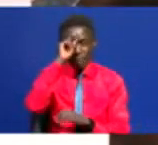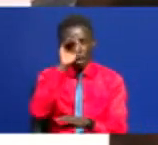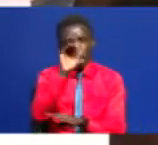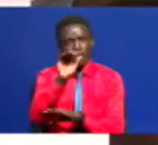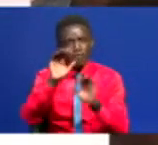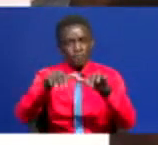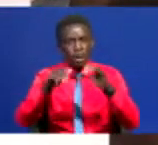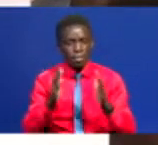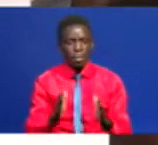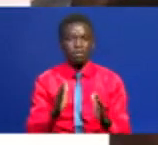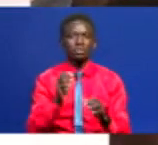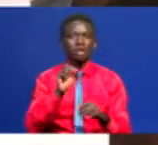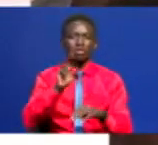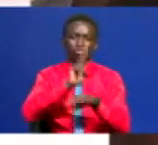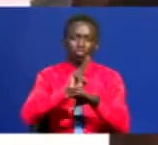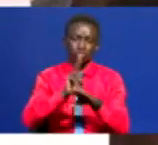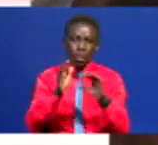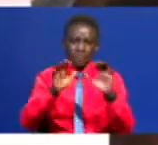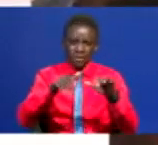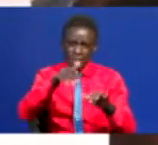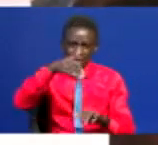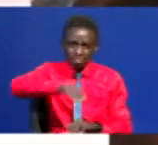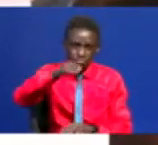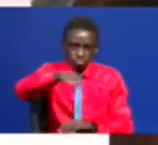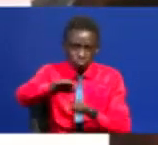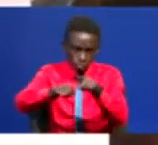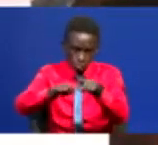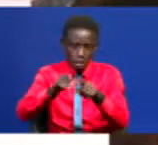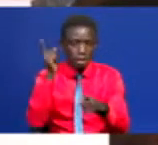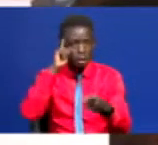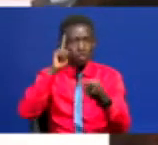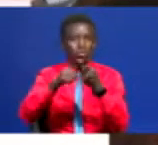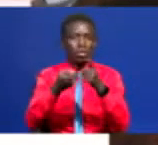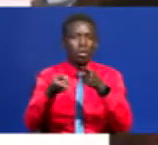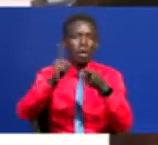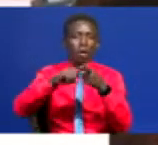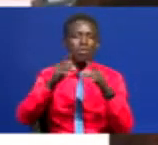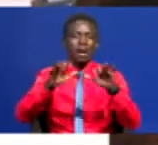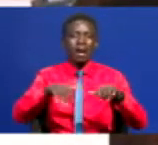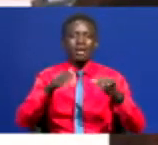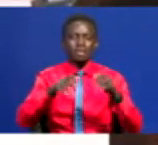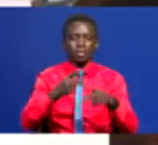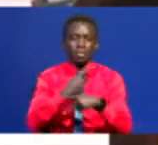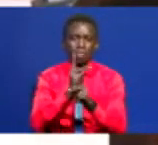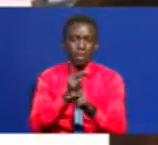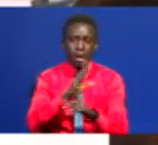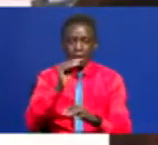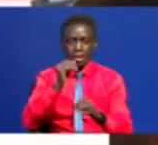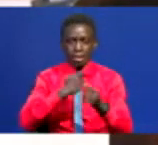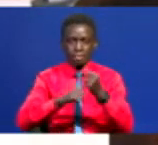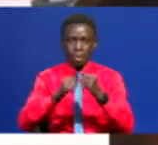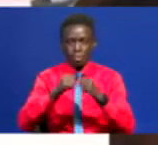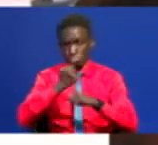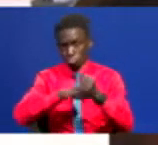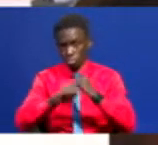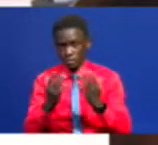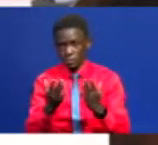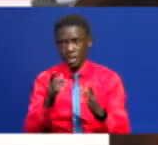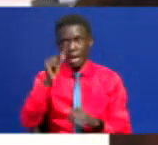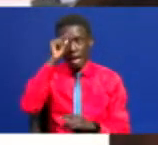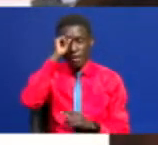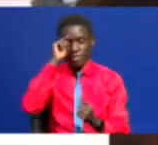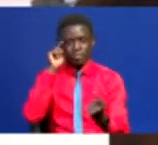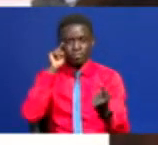use of subsidized fertilizer to increase agricultural production and productivity. The government targets timely distribution